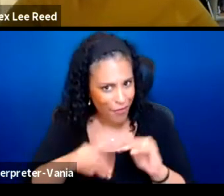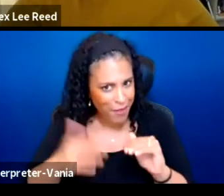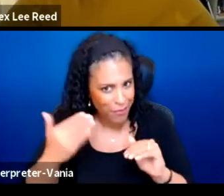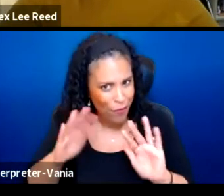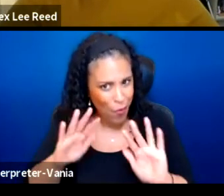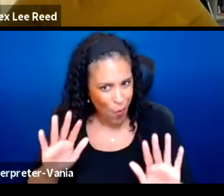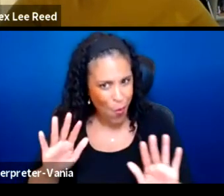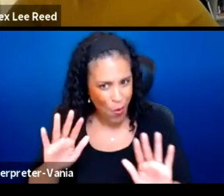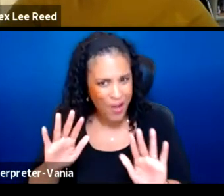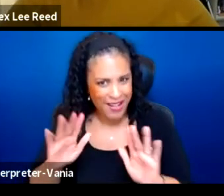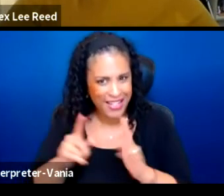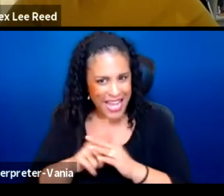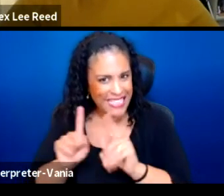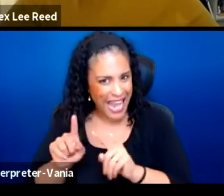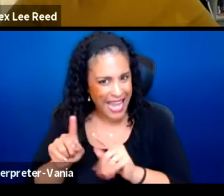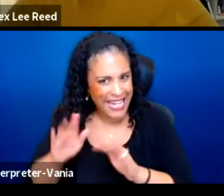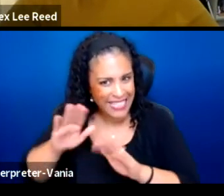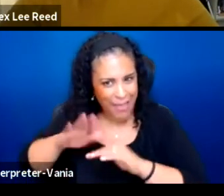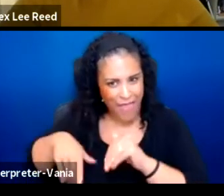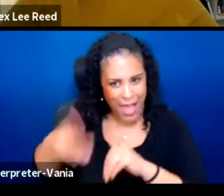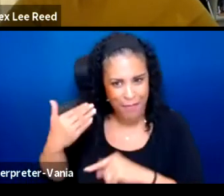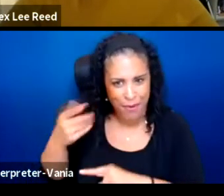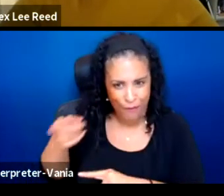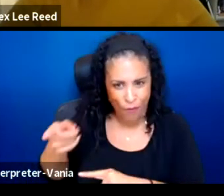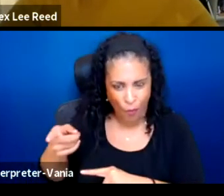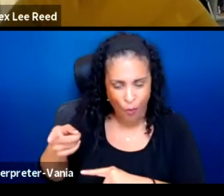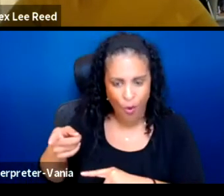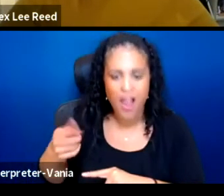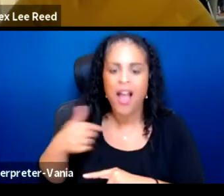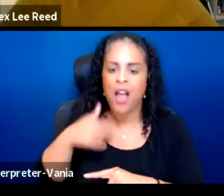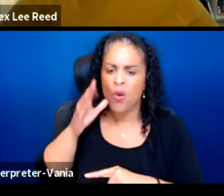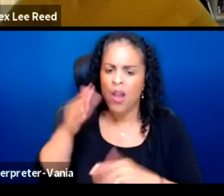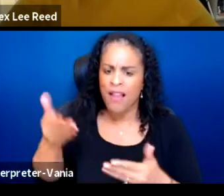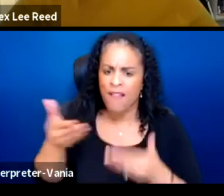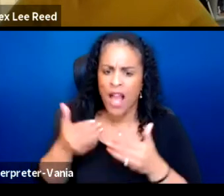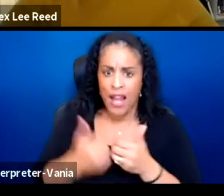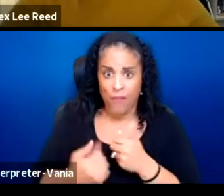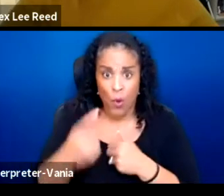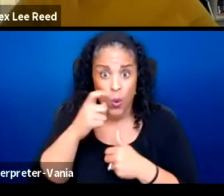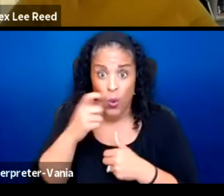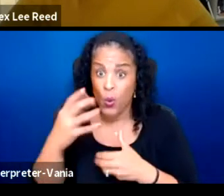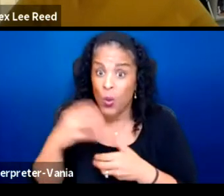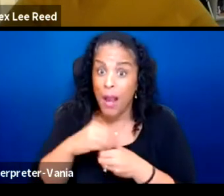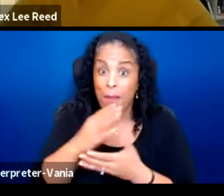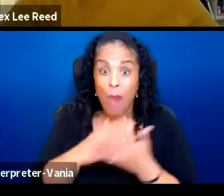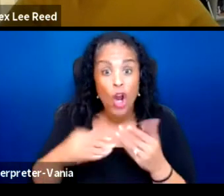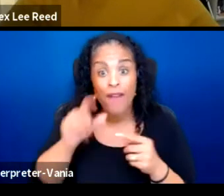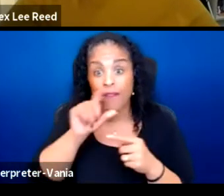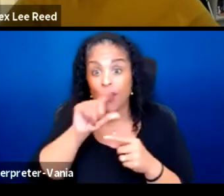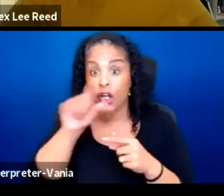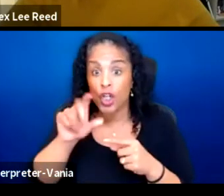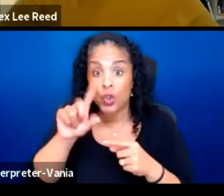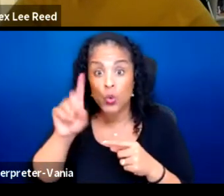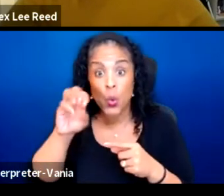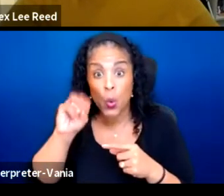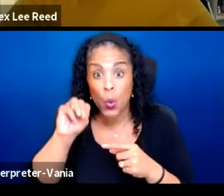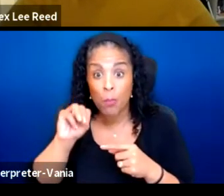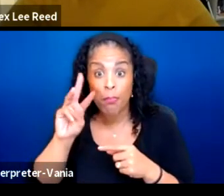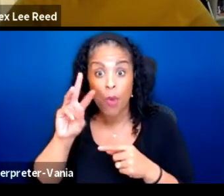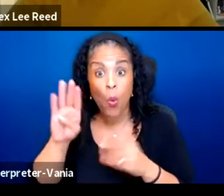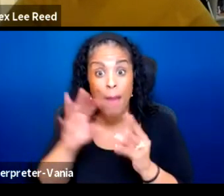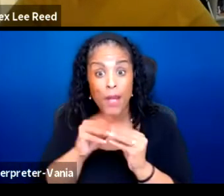than what you've probably been to before, but I'm going to be inviting everyone who's part of the Zoom webinar to be a part